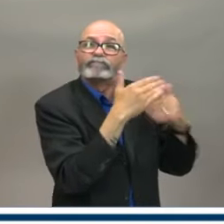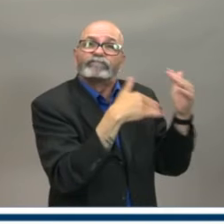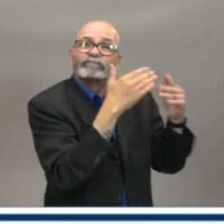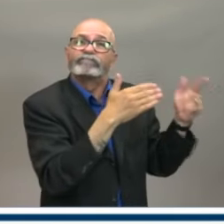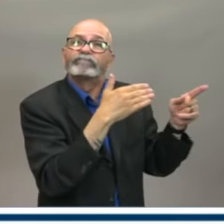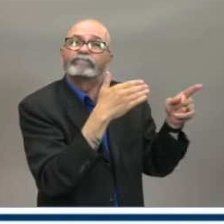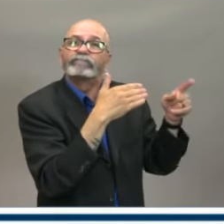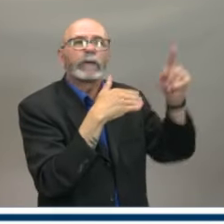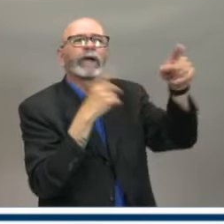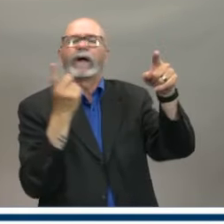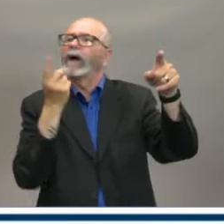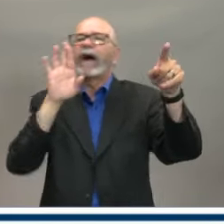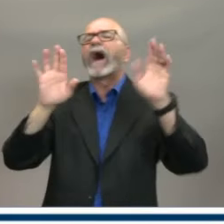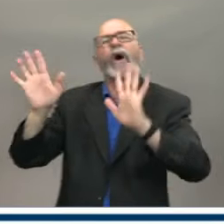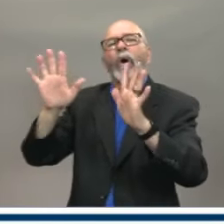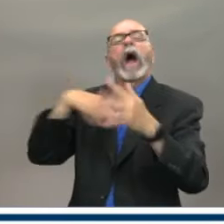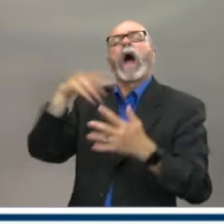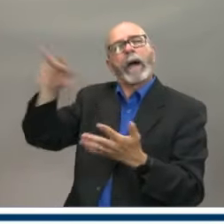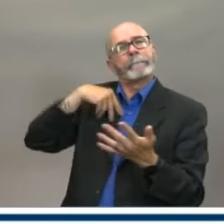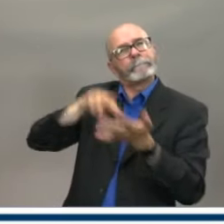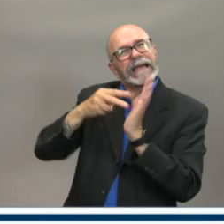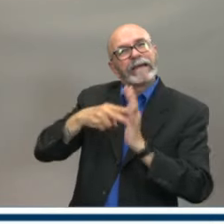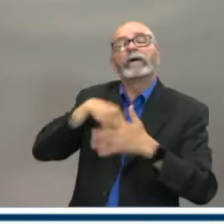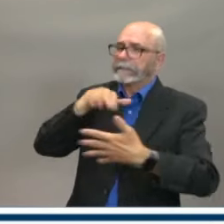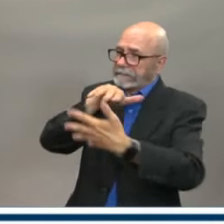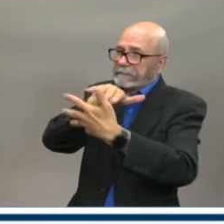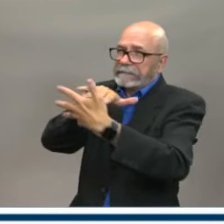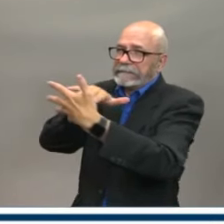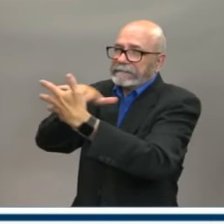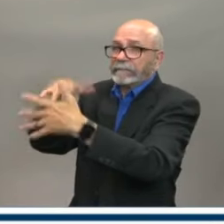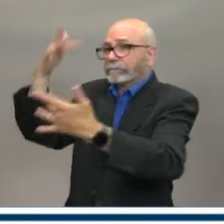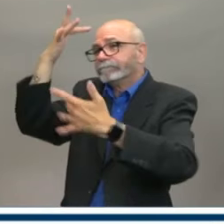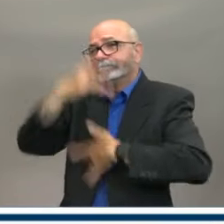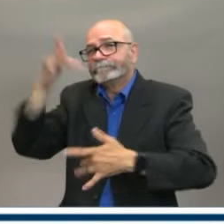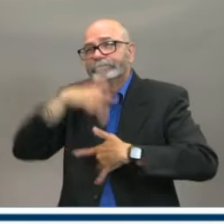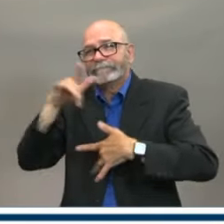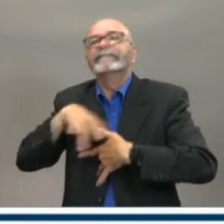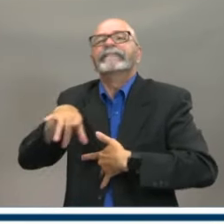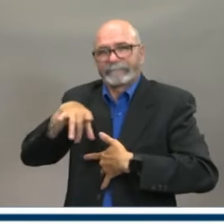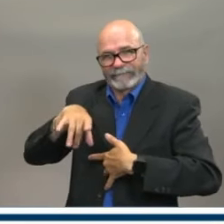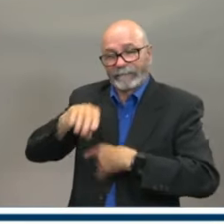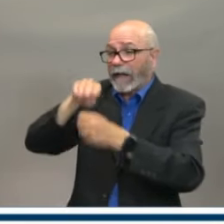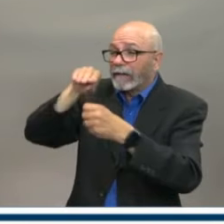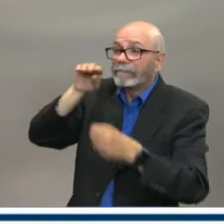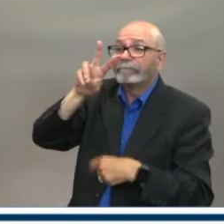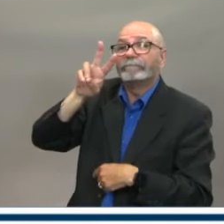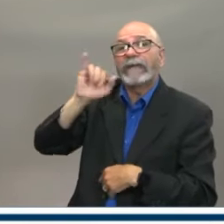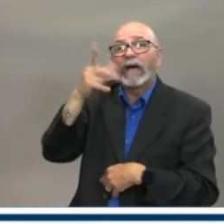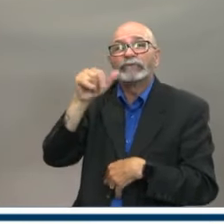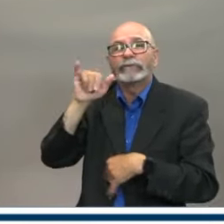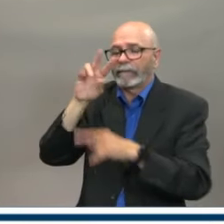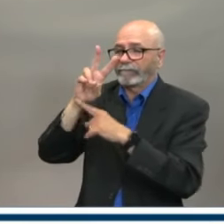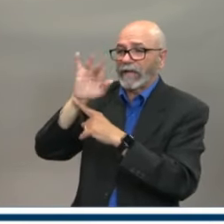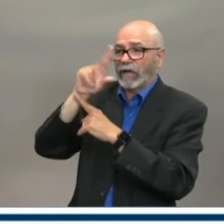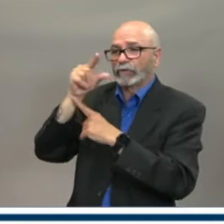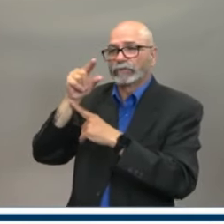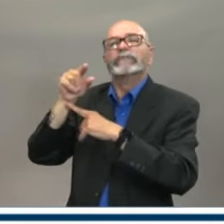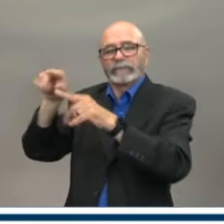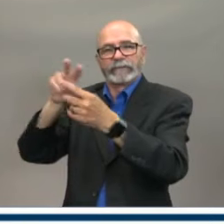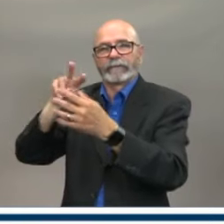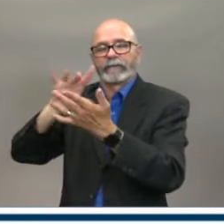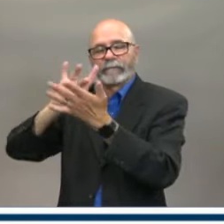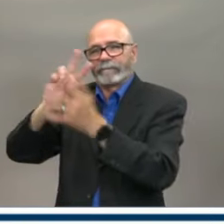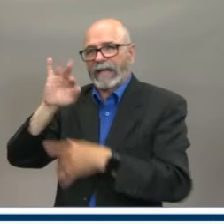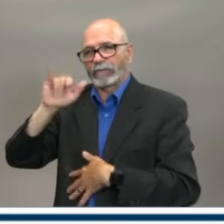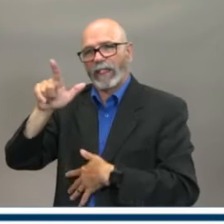we look at our epidemiology, we look at our community-based epidemiology, and then we have Northwood separately. As